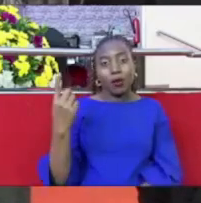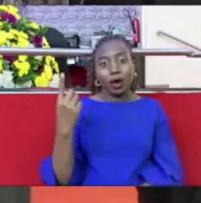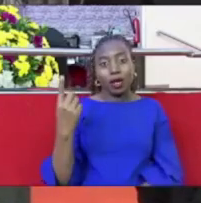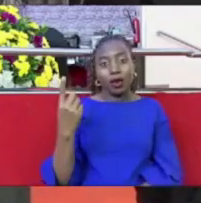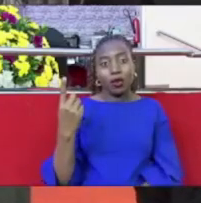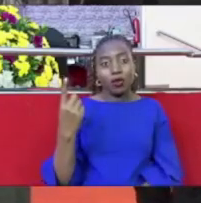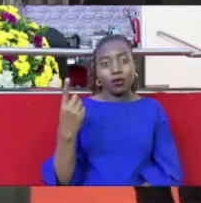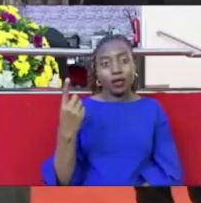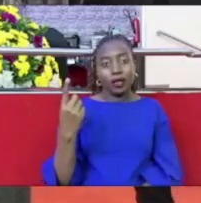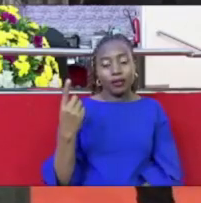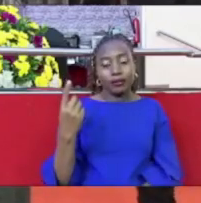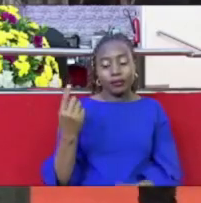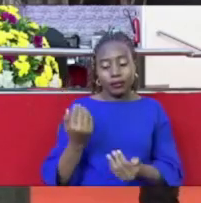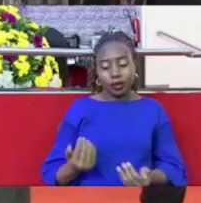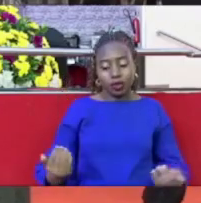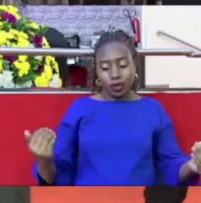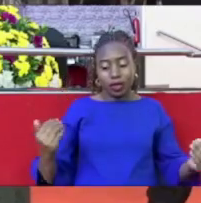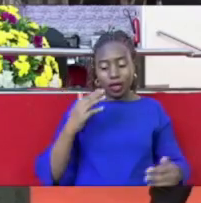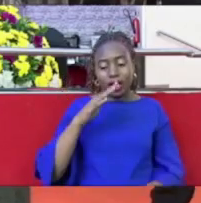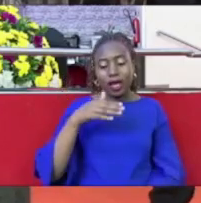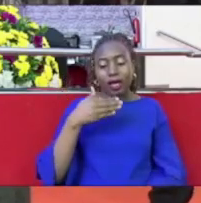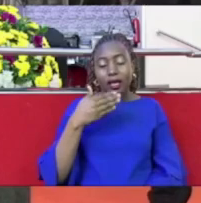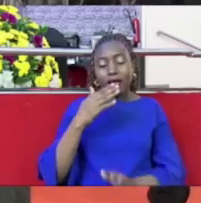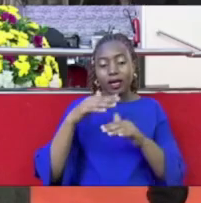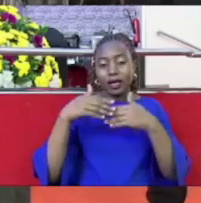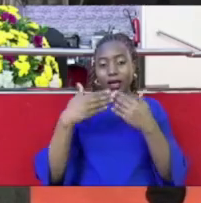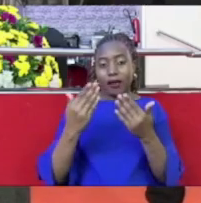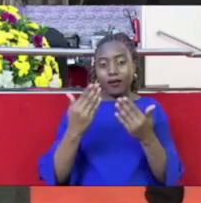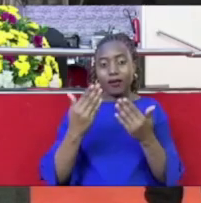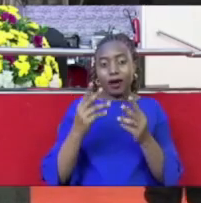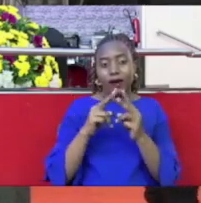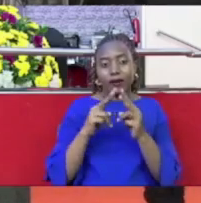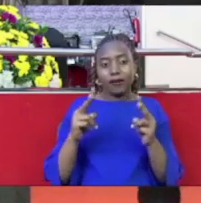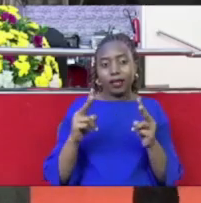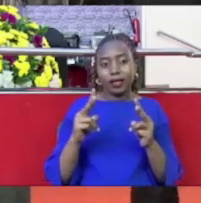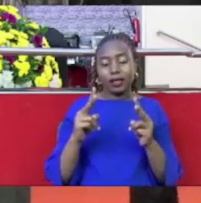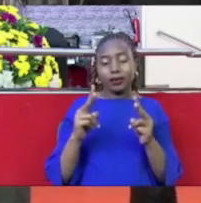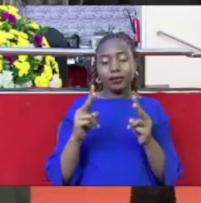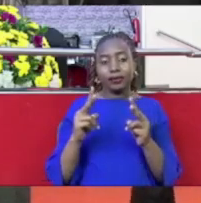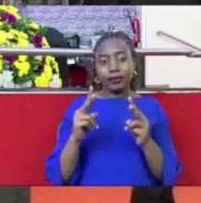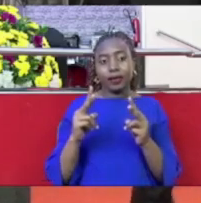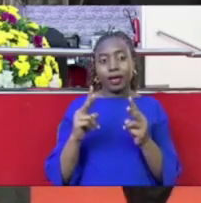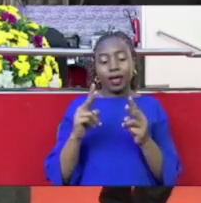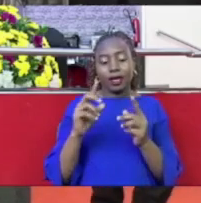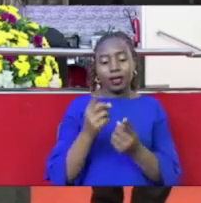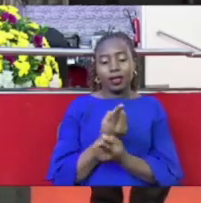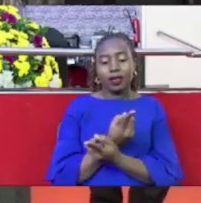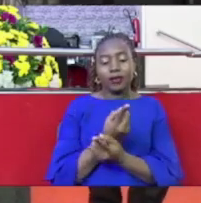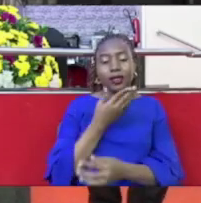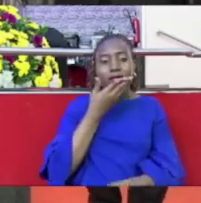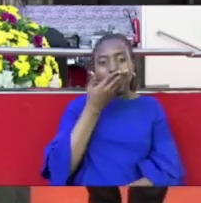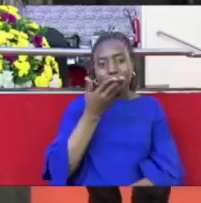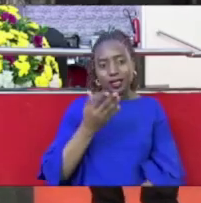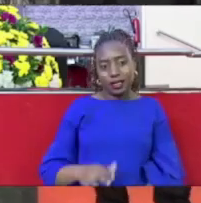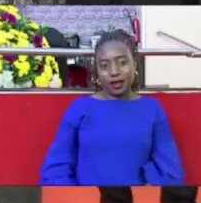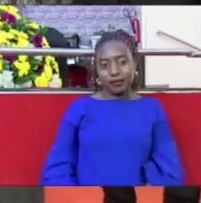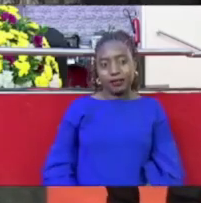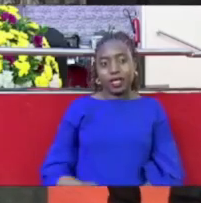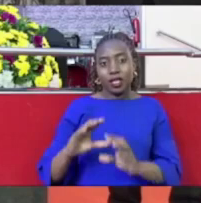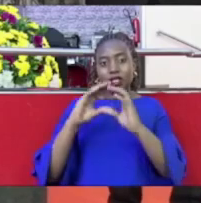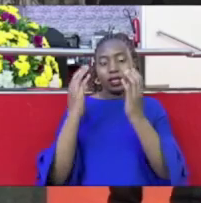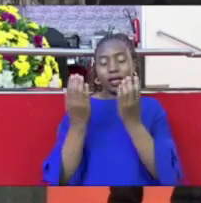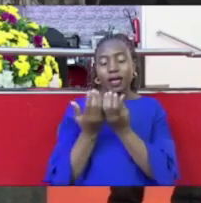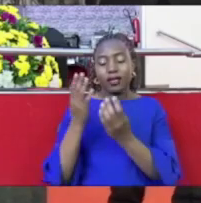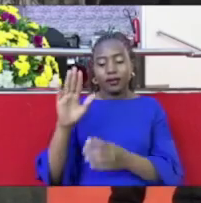amazing answer. Lakini mmoja wao akapatia na akatupa jibu la kushangaza. The young girl in class 5 said prayer is talking to God